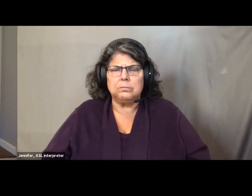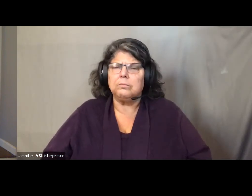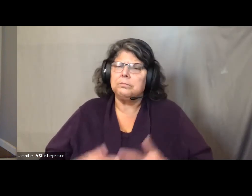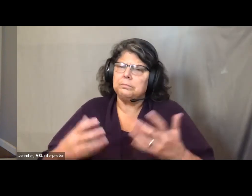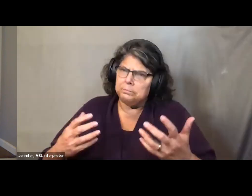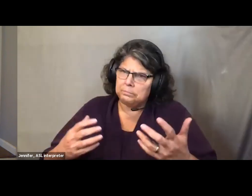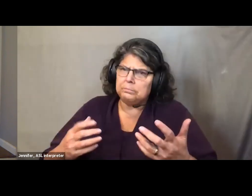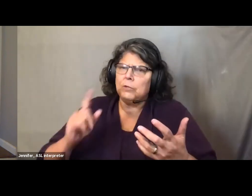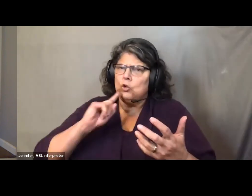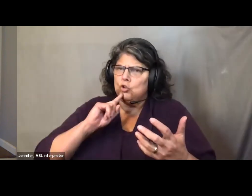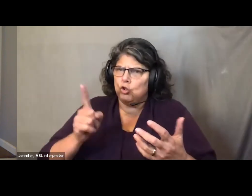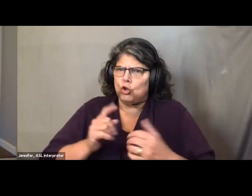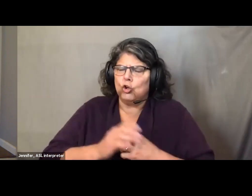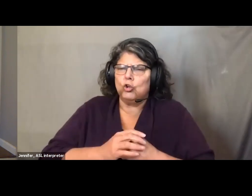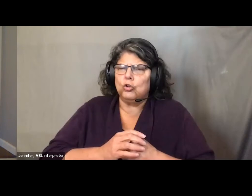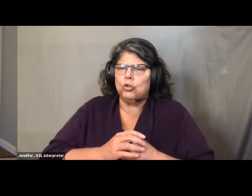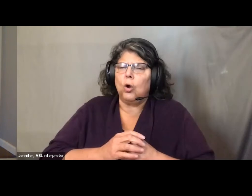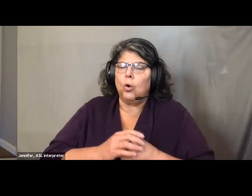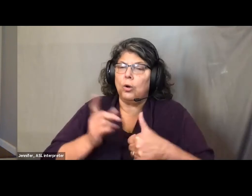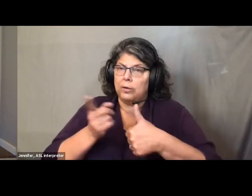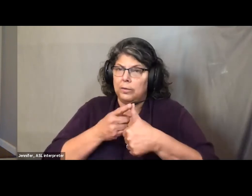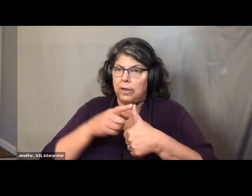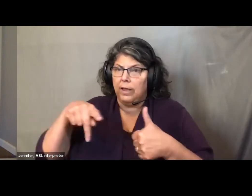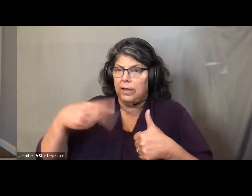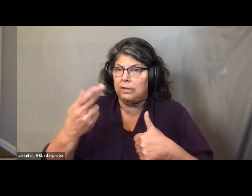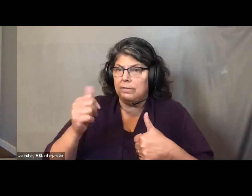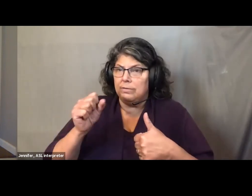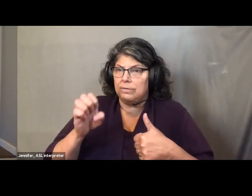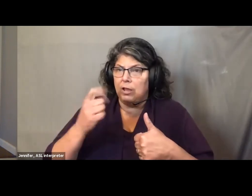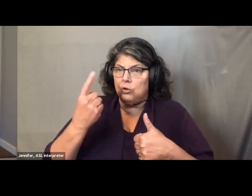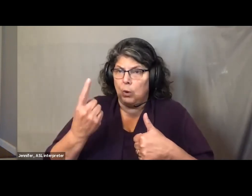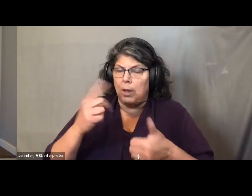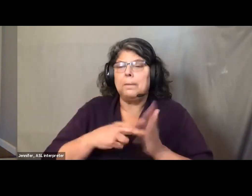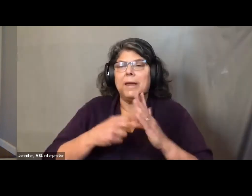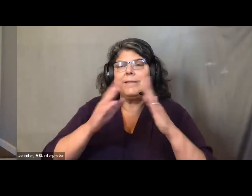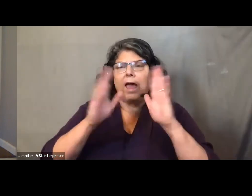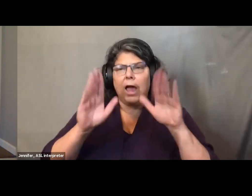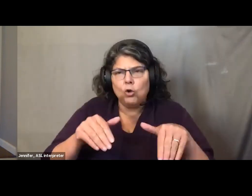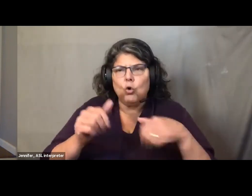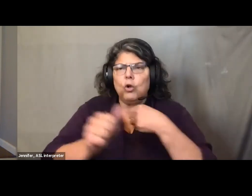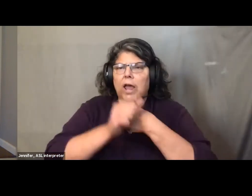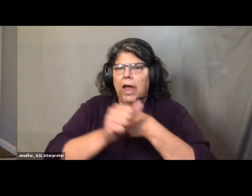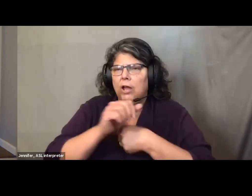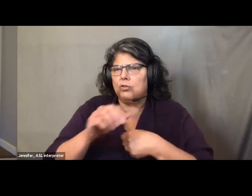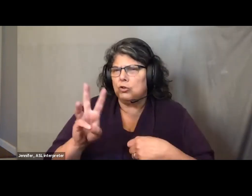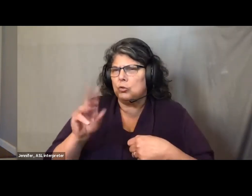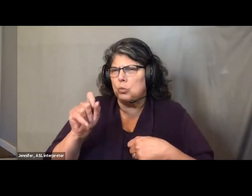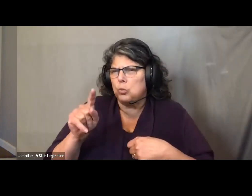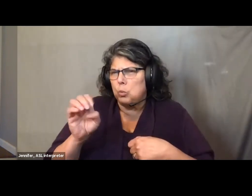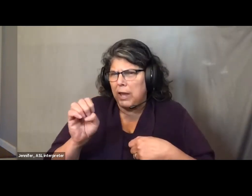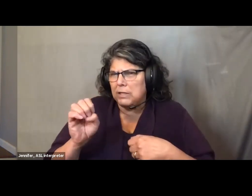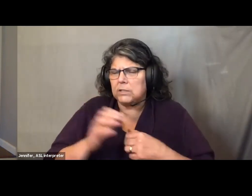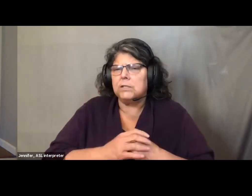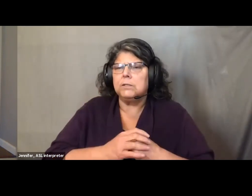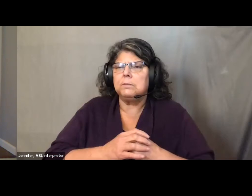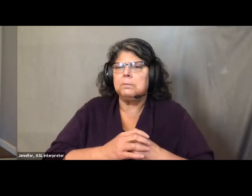Sure. So Naomi, phase 1 is the household hazardous waste sweep, and that's done